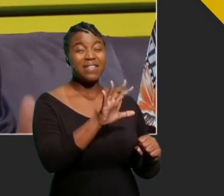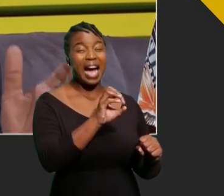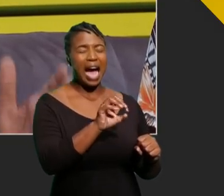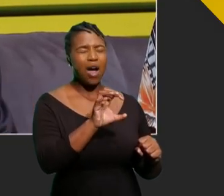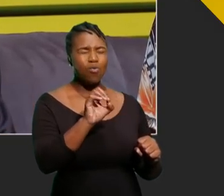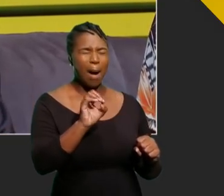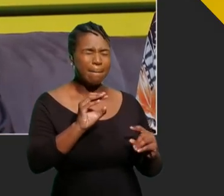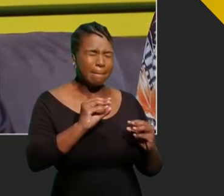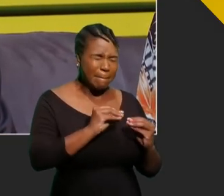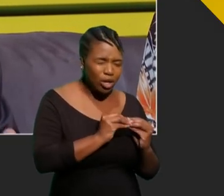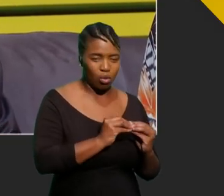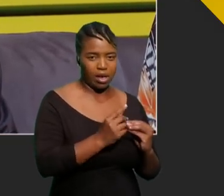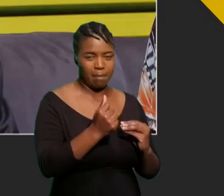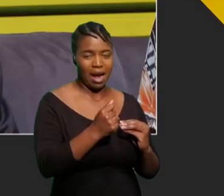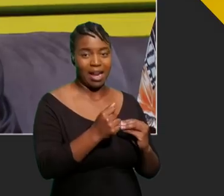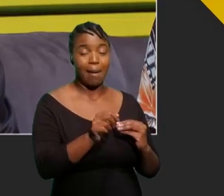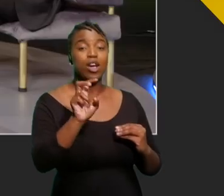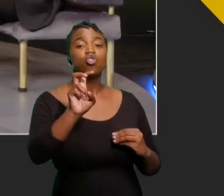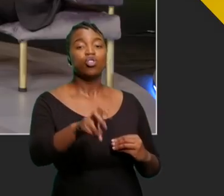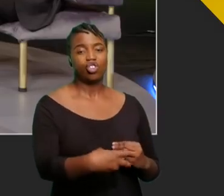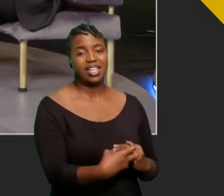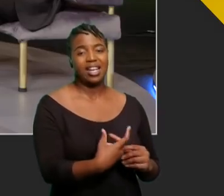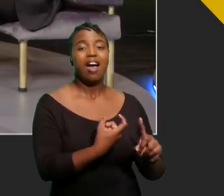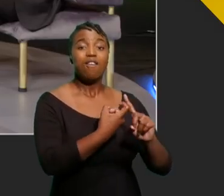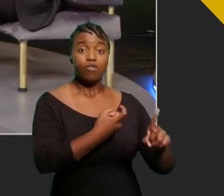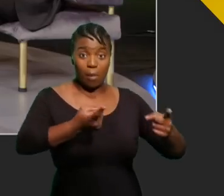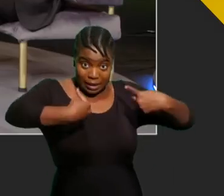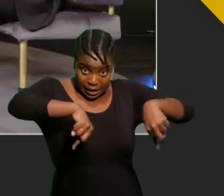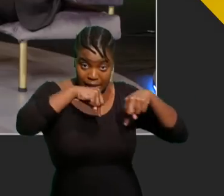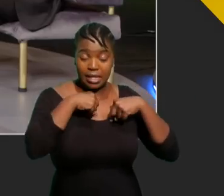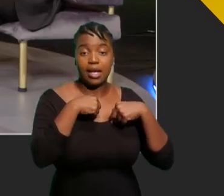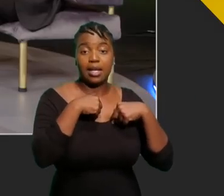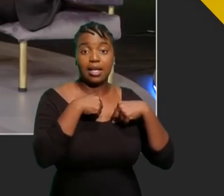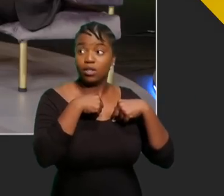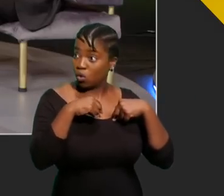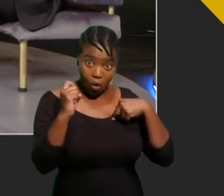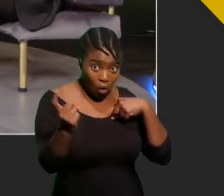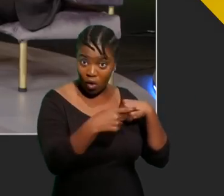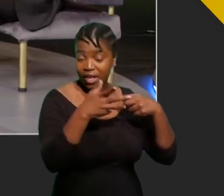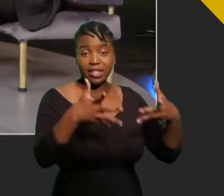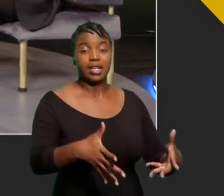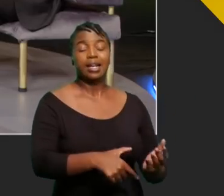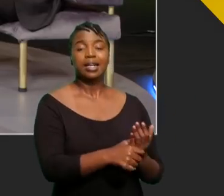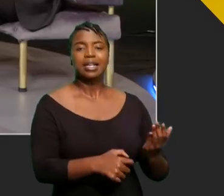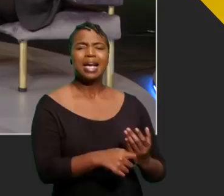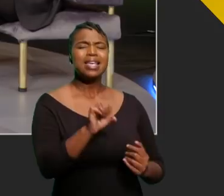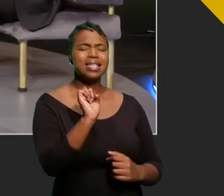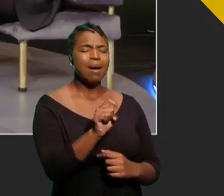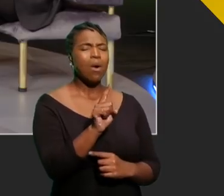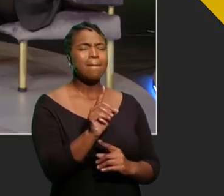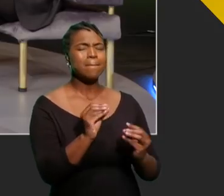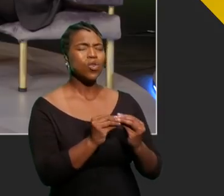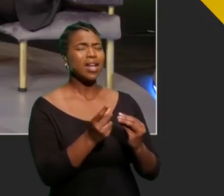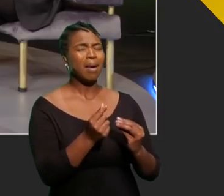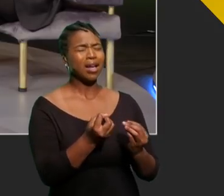rands that has been stolen. Right? Sure. From the taxmen, from us, all of us sitting around here. So yes, a billion rands is a lot of money.